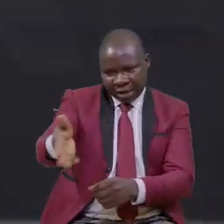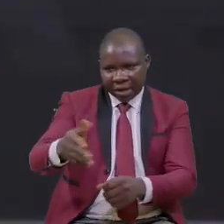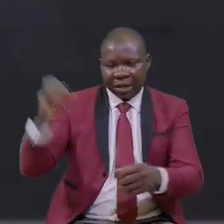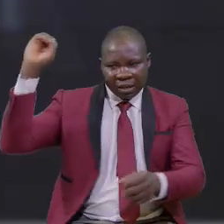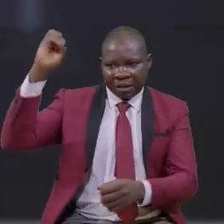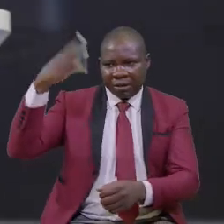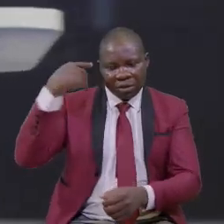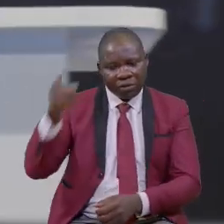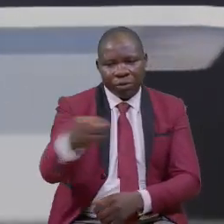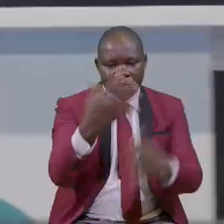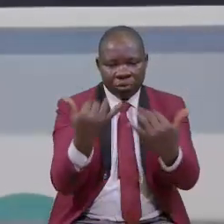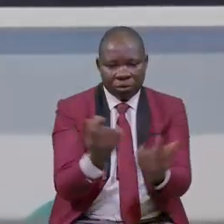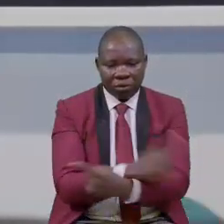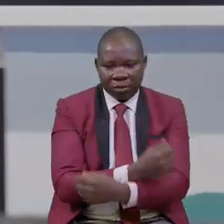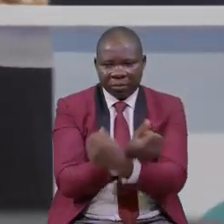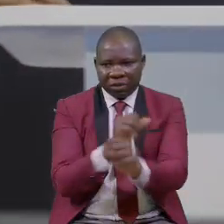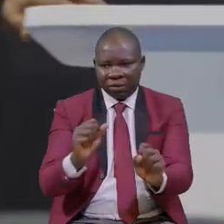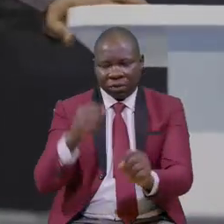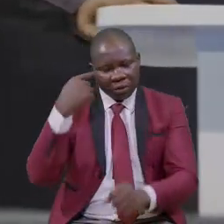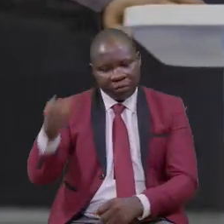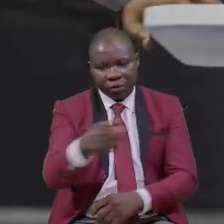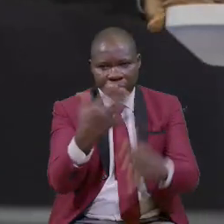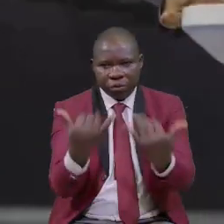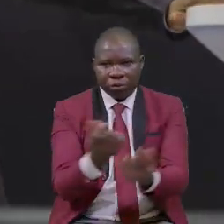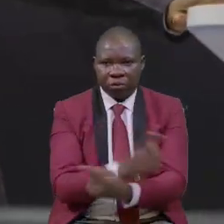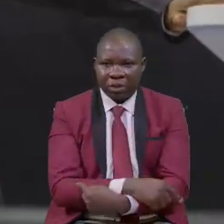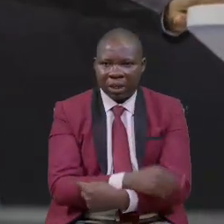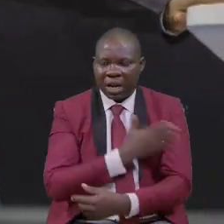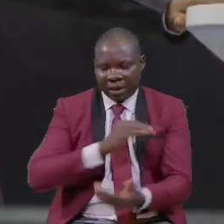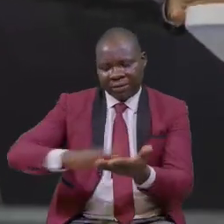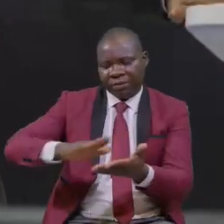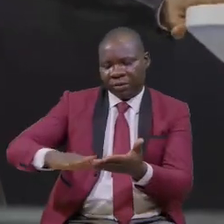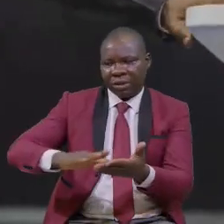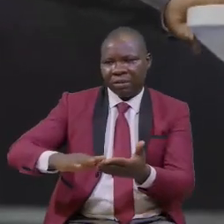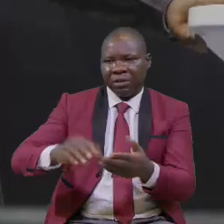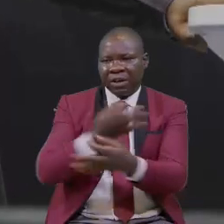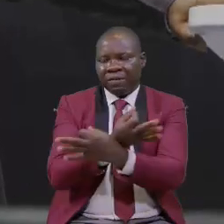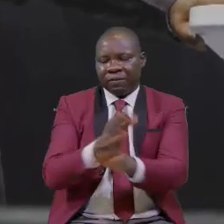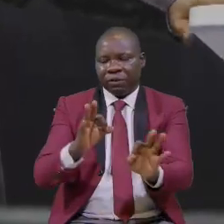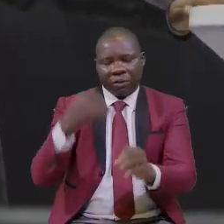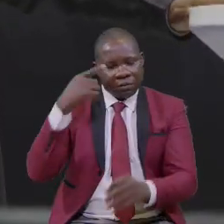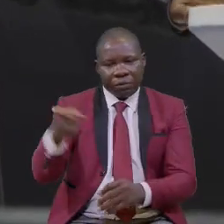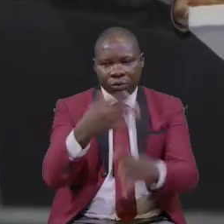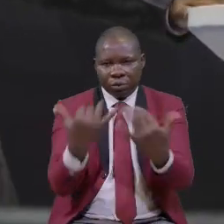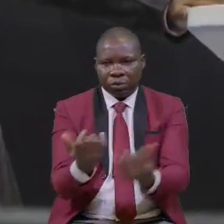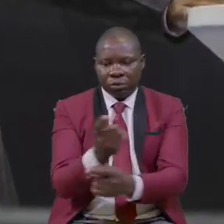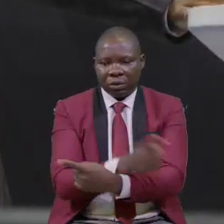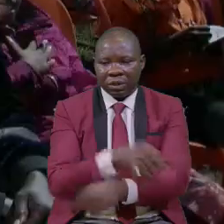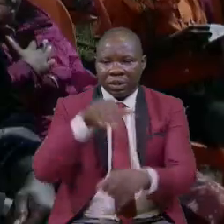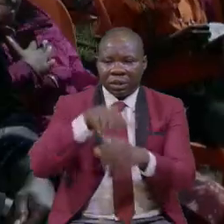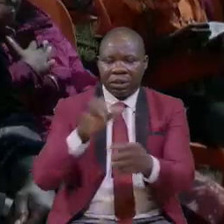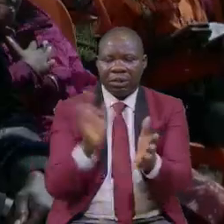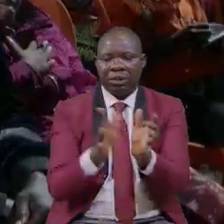Salvation for you today. And forgiveness, freedom for you today in